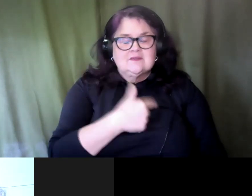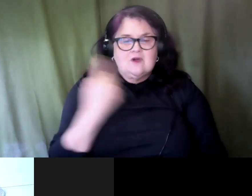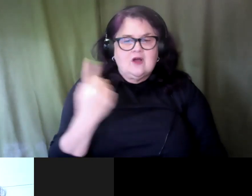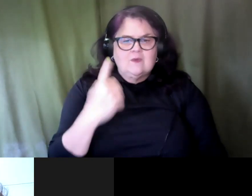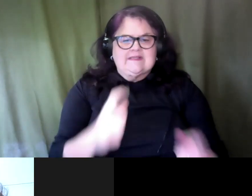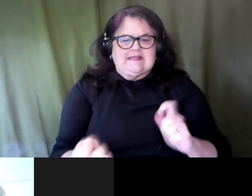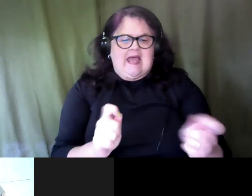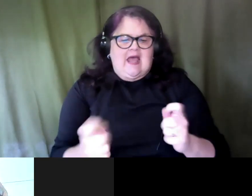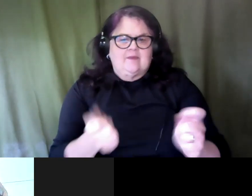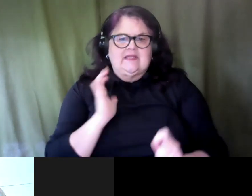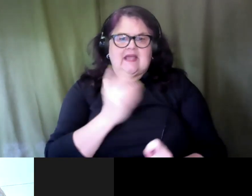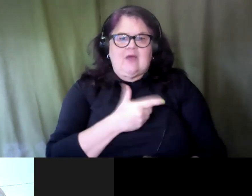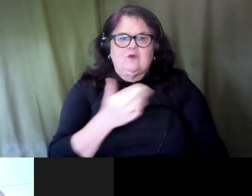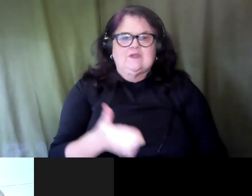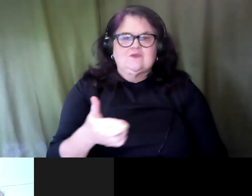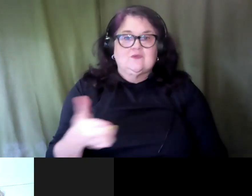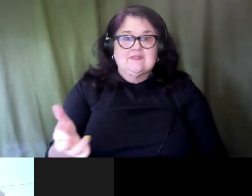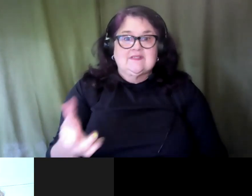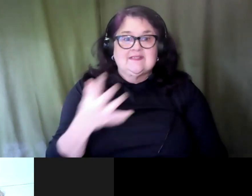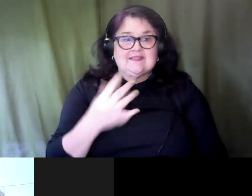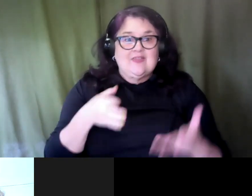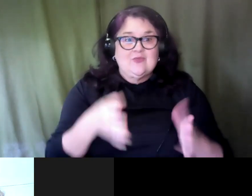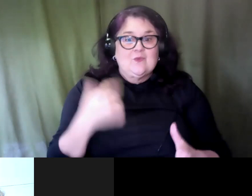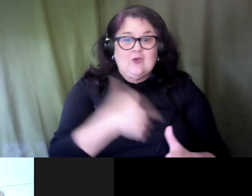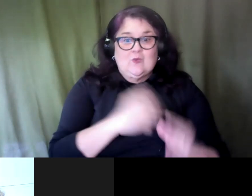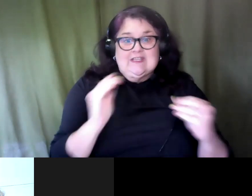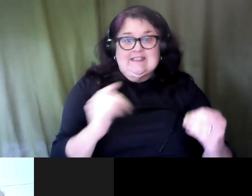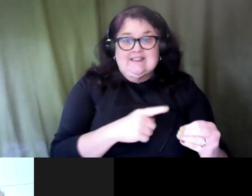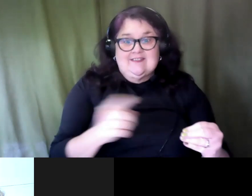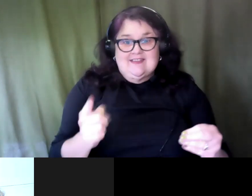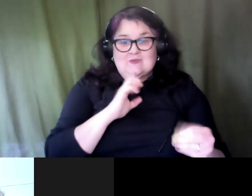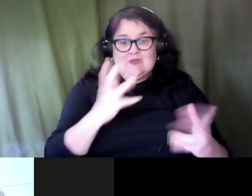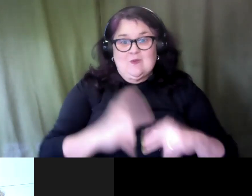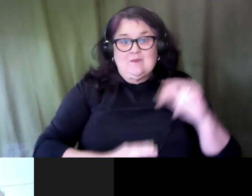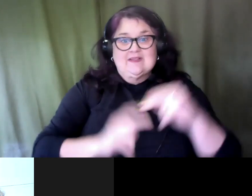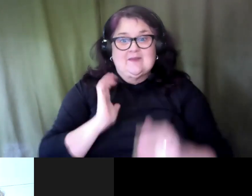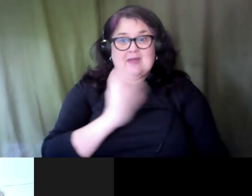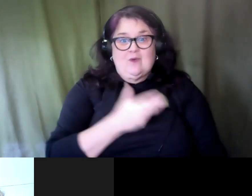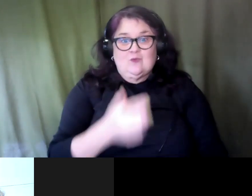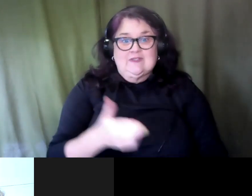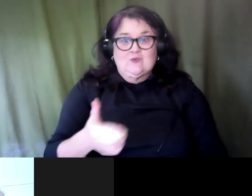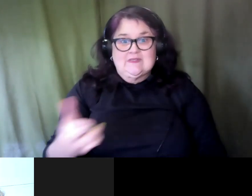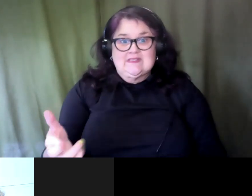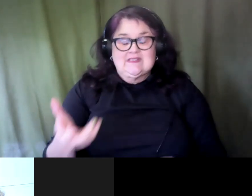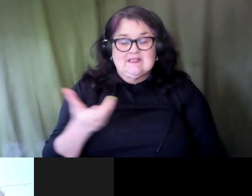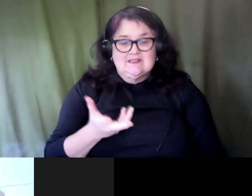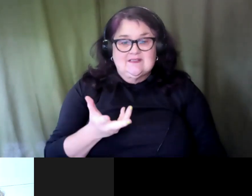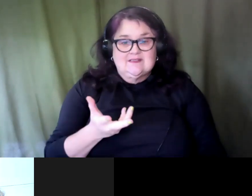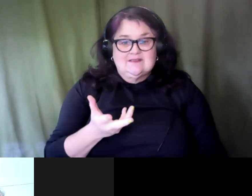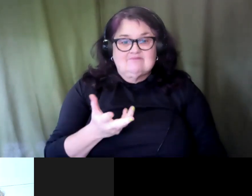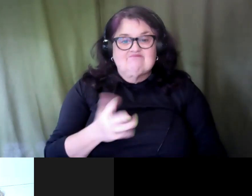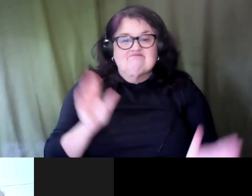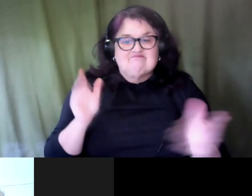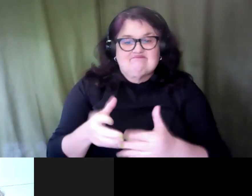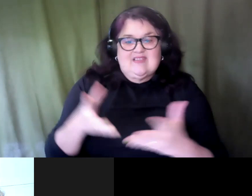adapting our resources and how we teach this stuff. We really want to build up our resources. Even we spent a lot of time